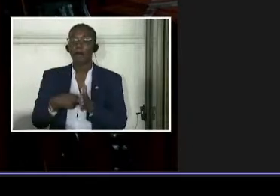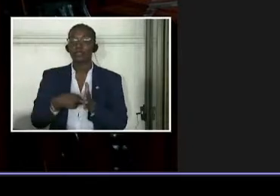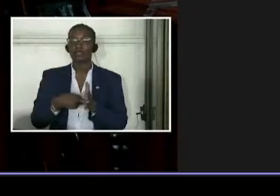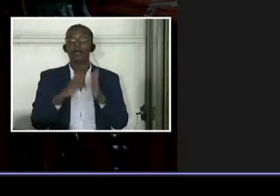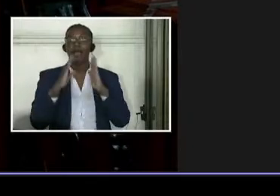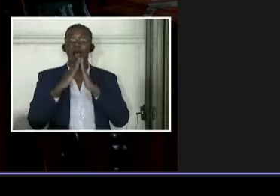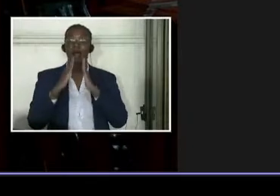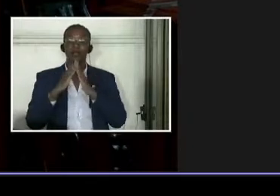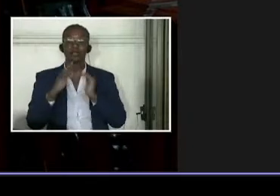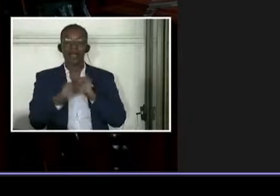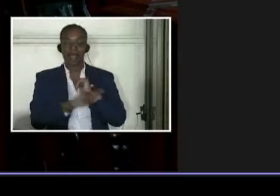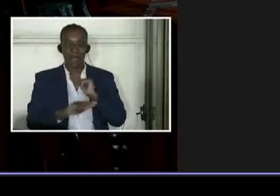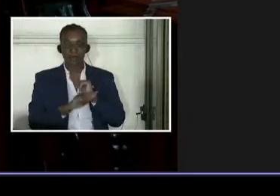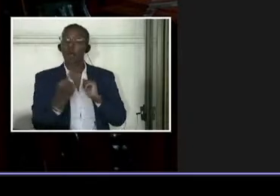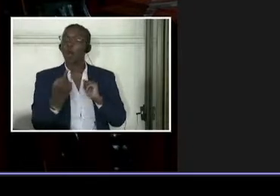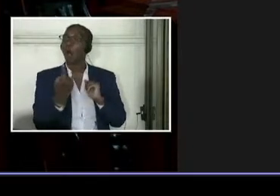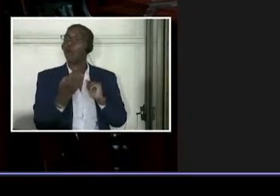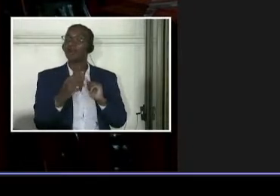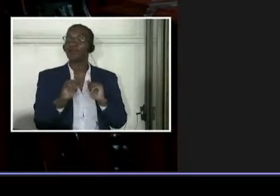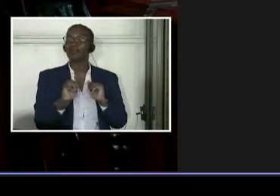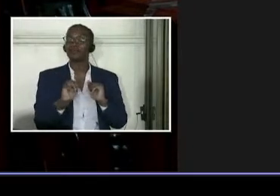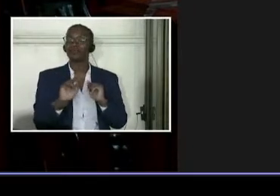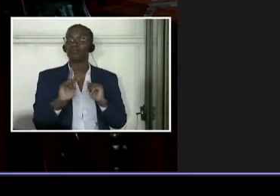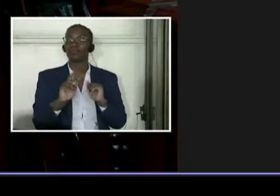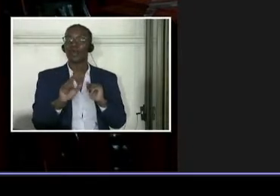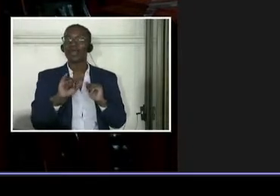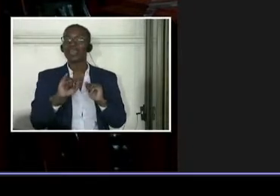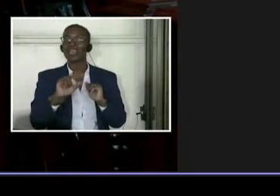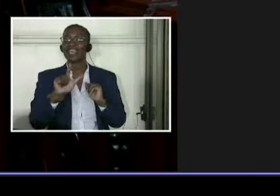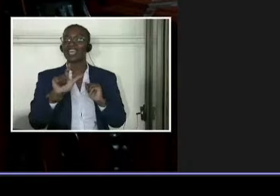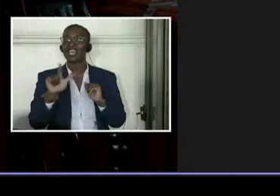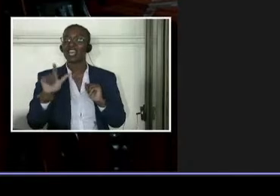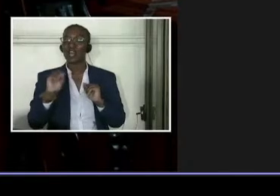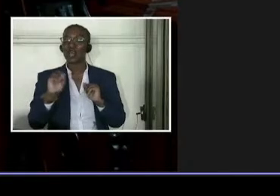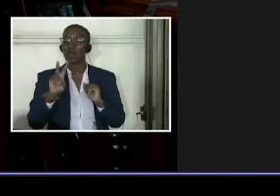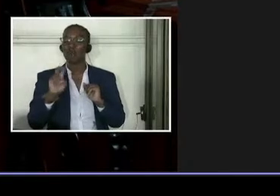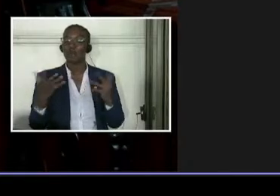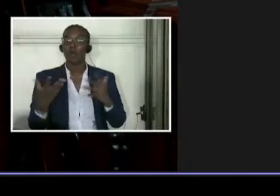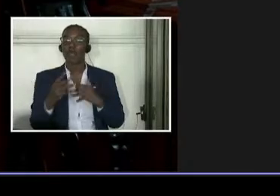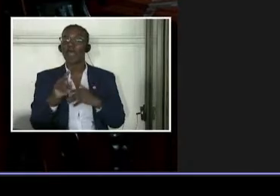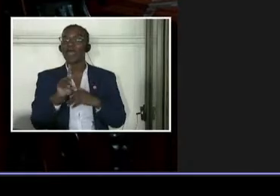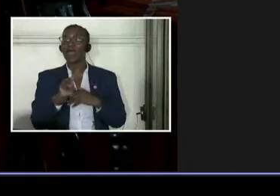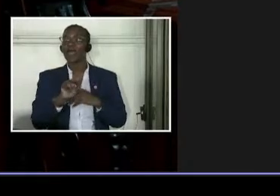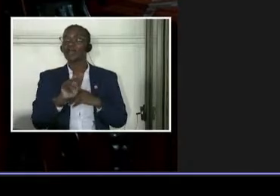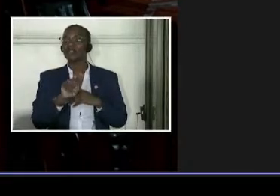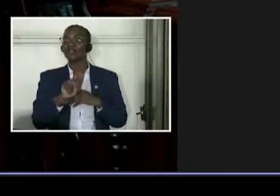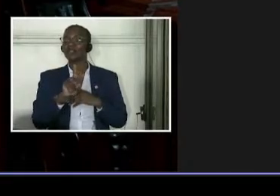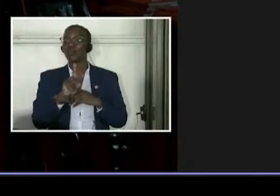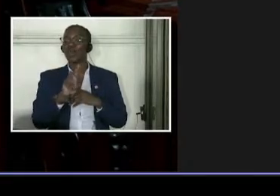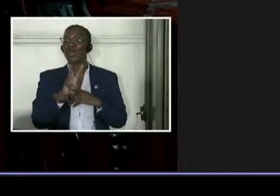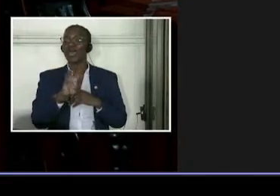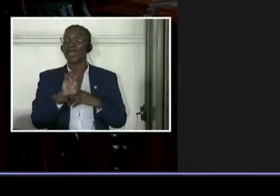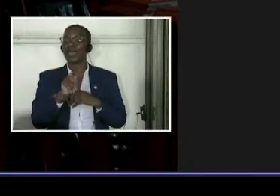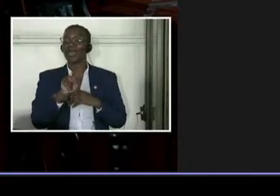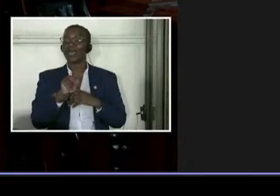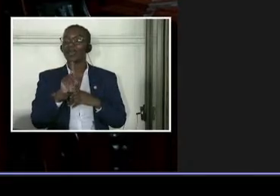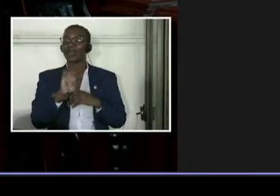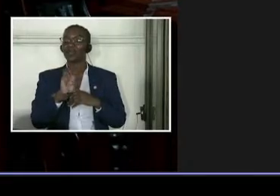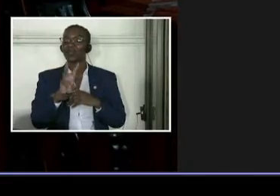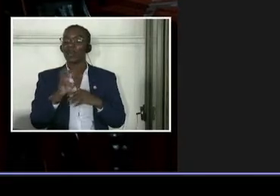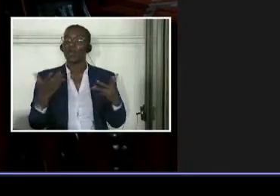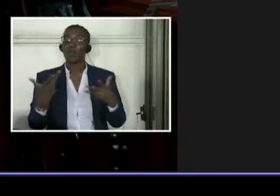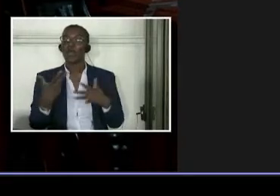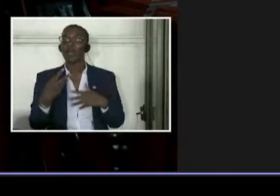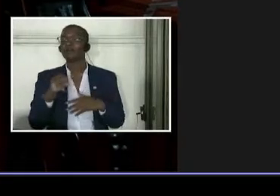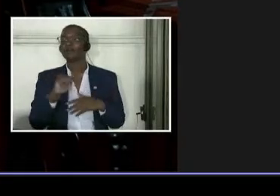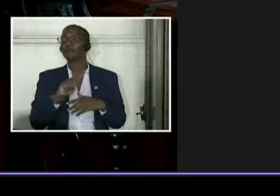area, not only in Mshwati, but in Ilovu, we are building in Indwetwe, in Cobbsville, Msunduzi, Redflay, Ibisi, in Mzimkulu,